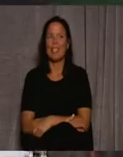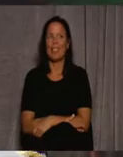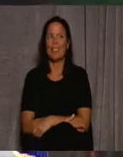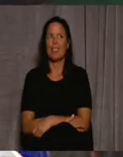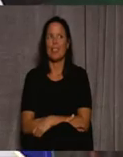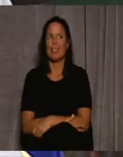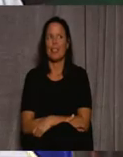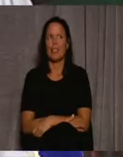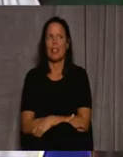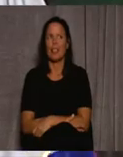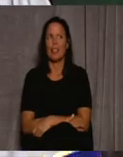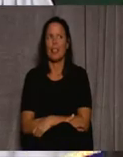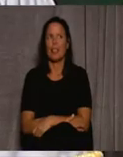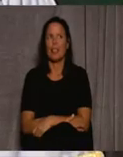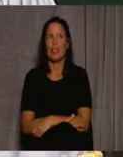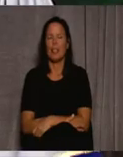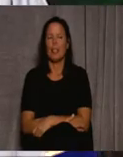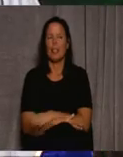You know, with the